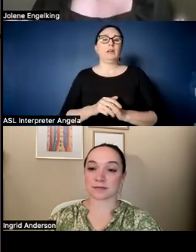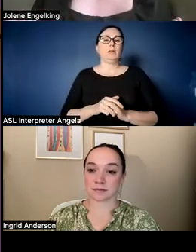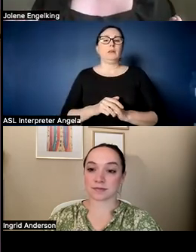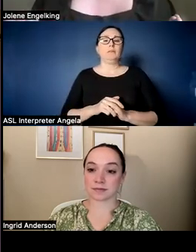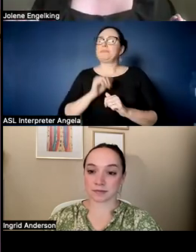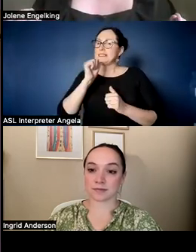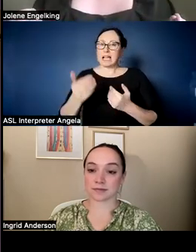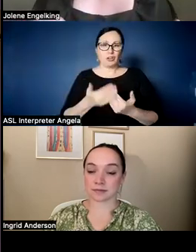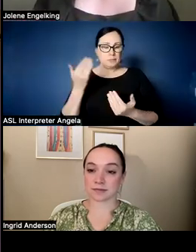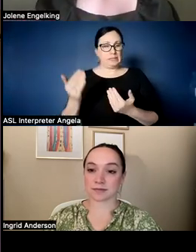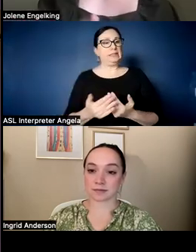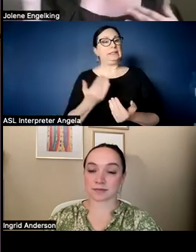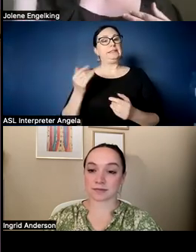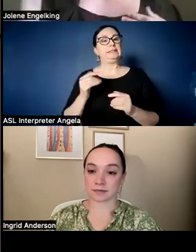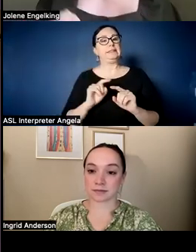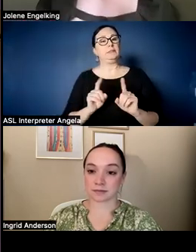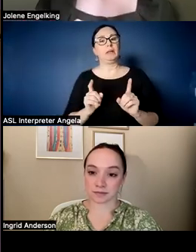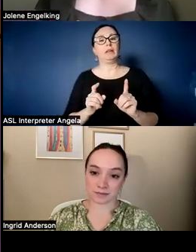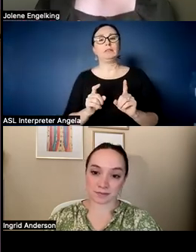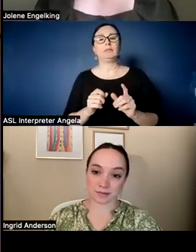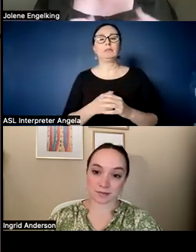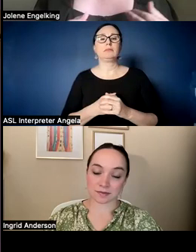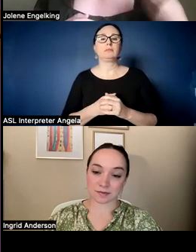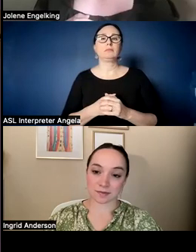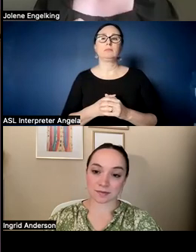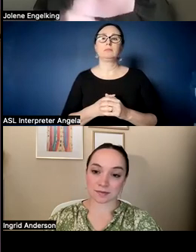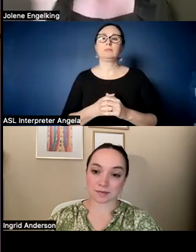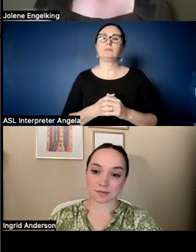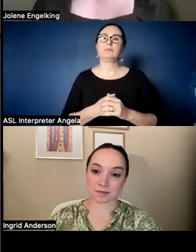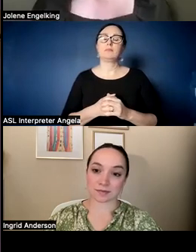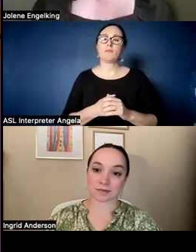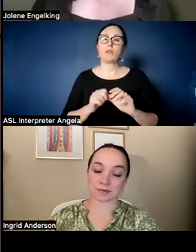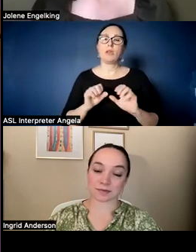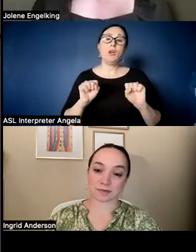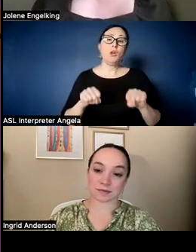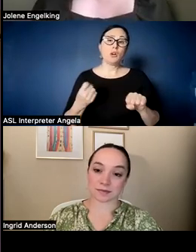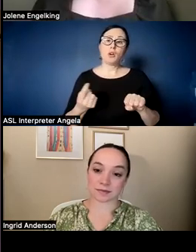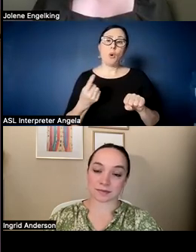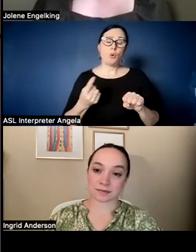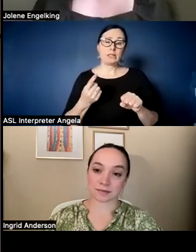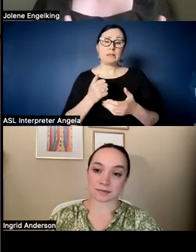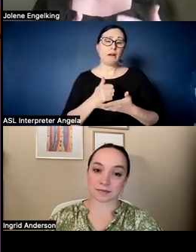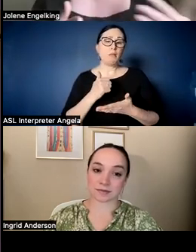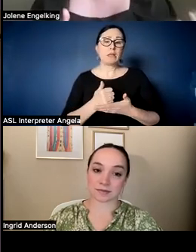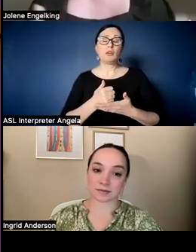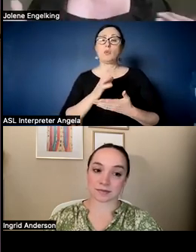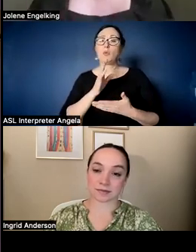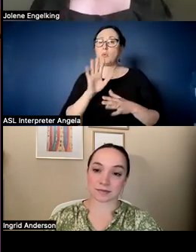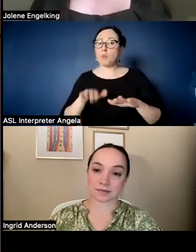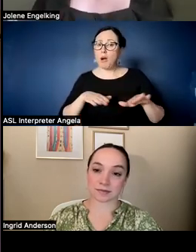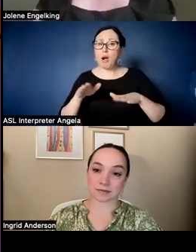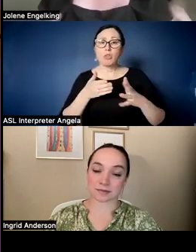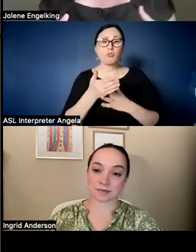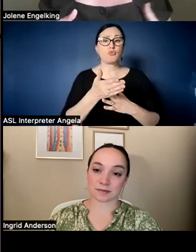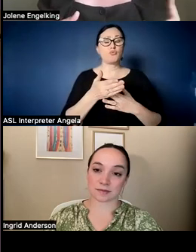easy. And so, offline, we could always be helping you walk through and talk through, some of those ways of like addressing or